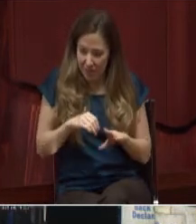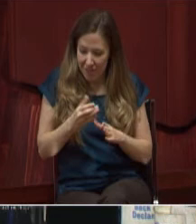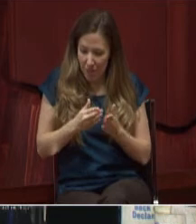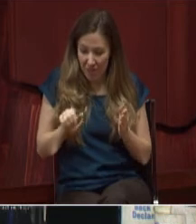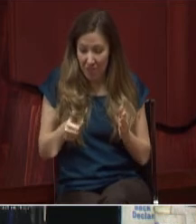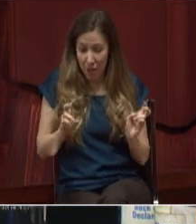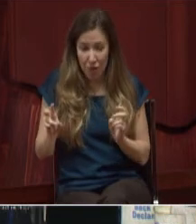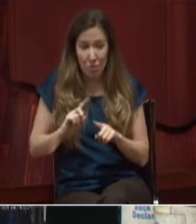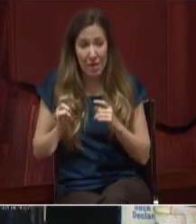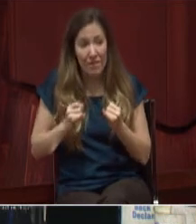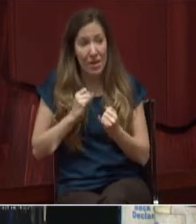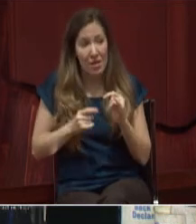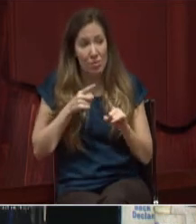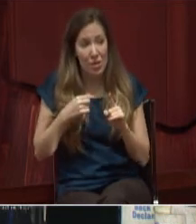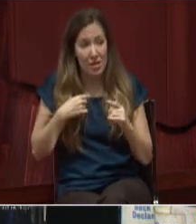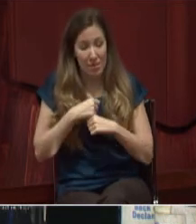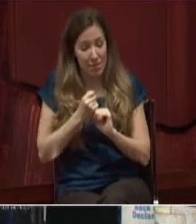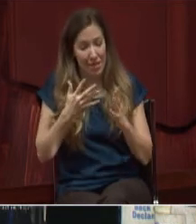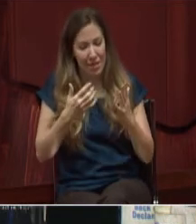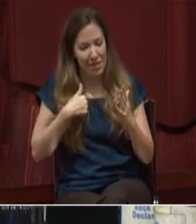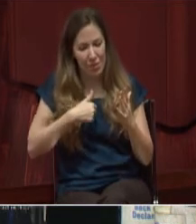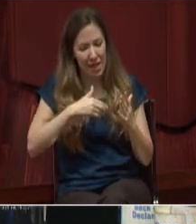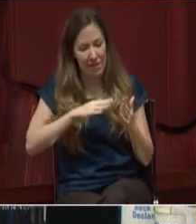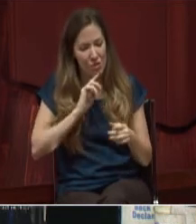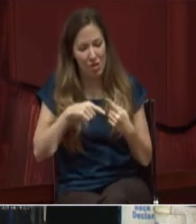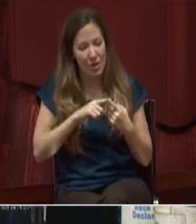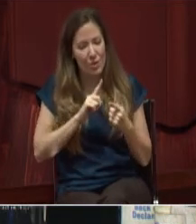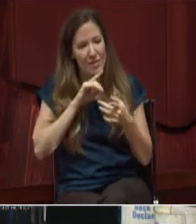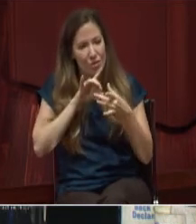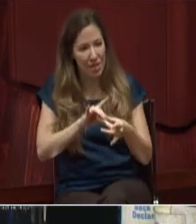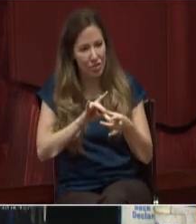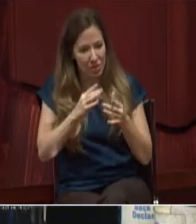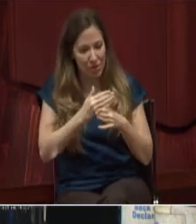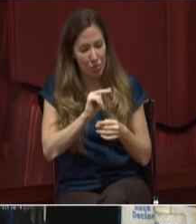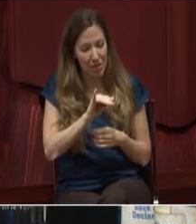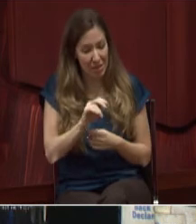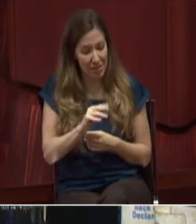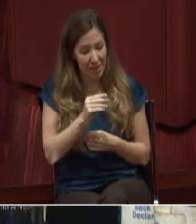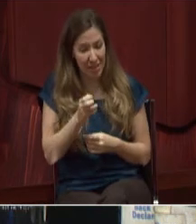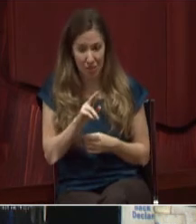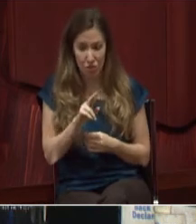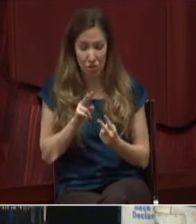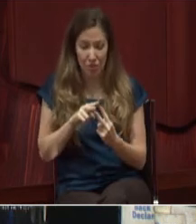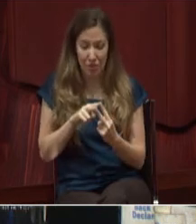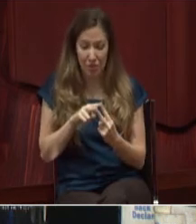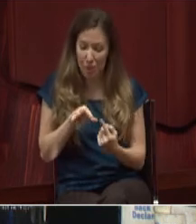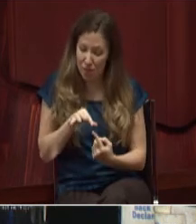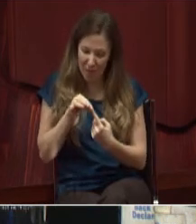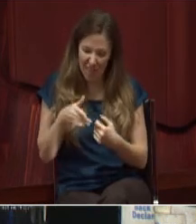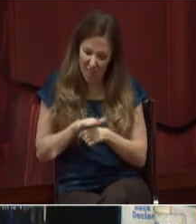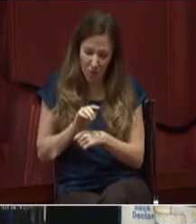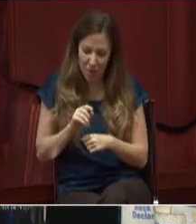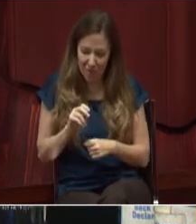other issues. But the final point I make, which we haven't touched on, is the relationship between Nixon and Kissinger. And it was unique, it was filled with tension